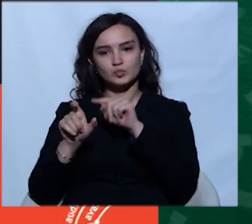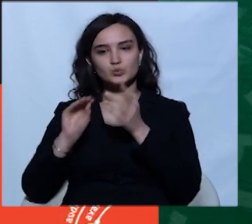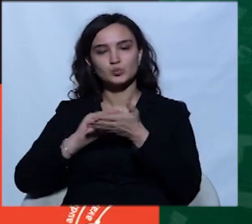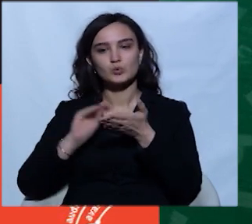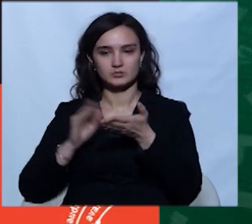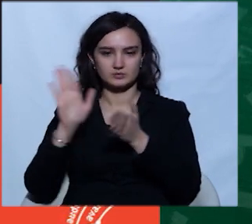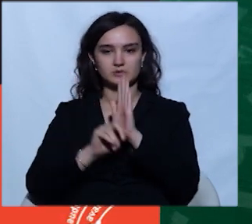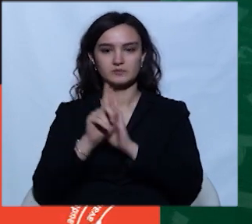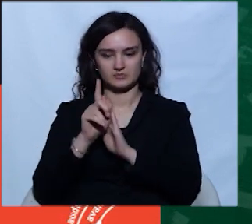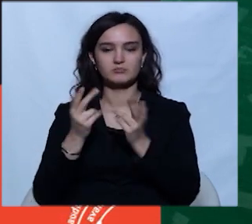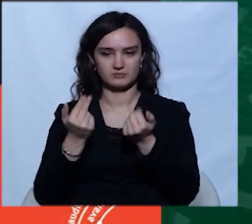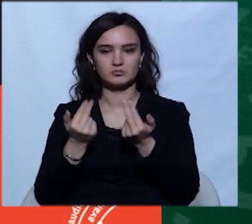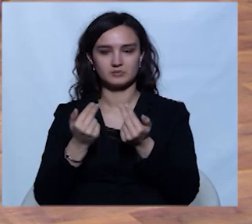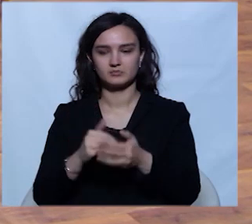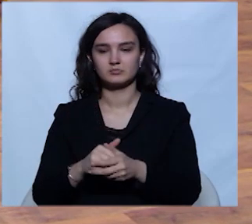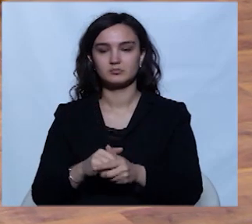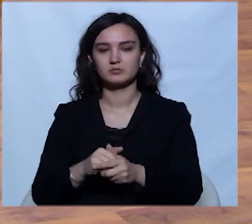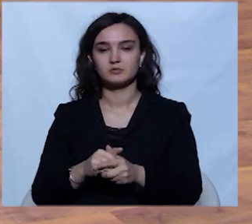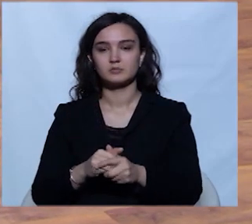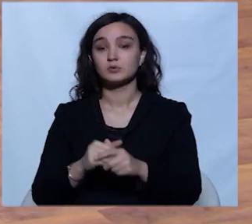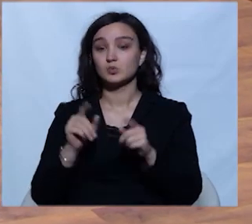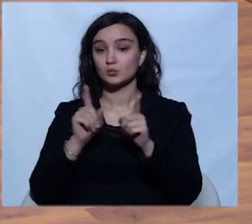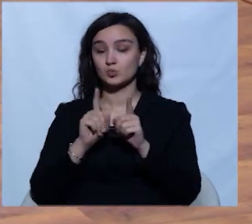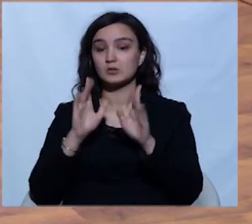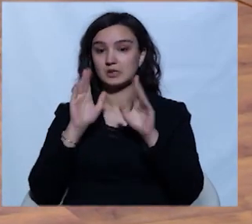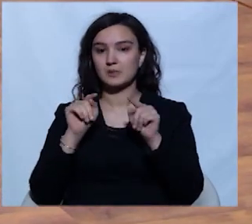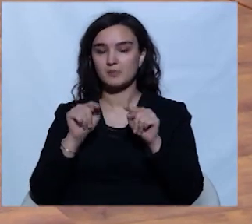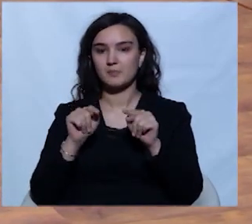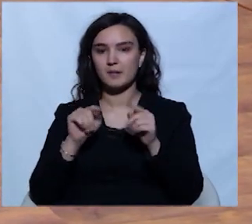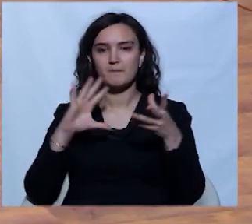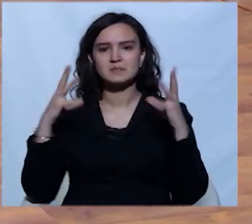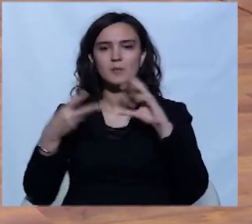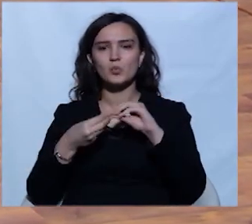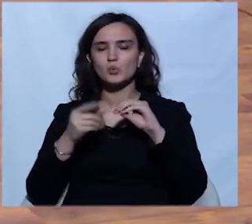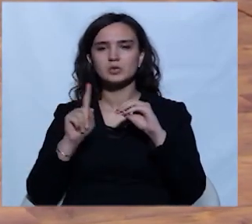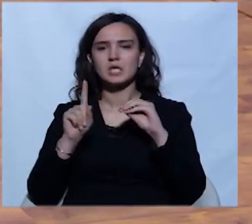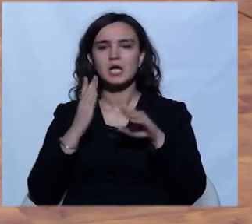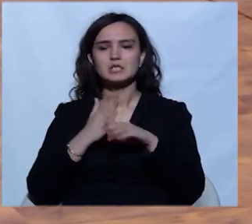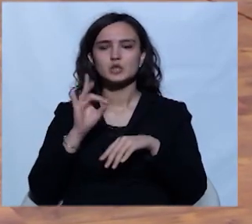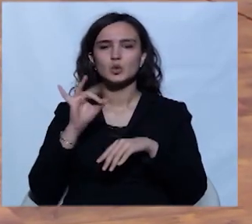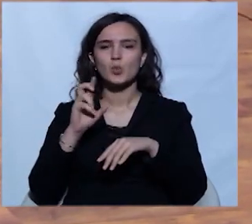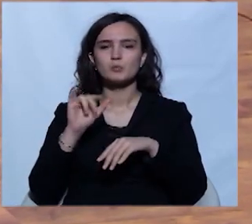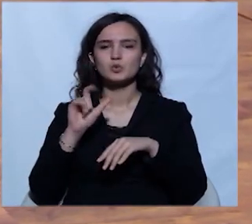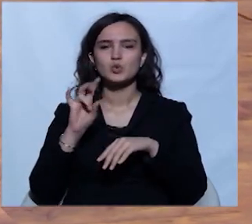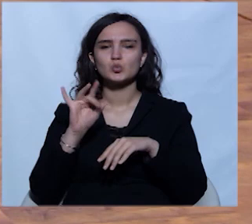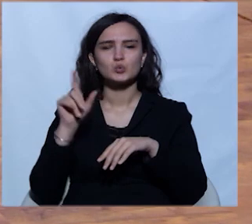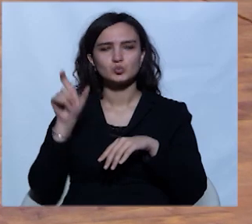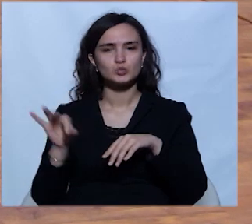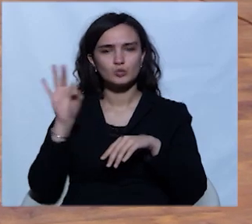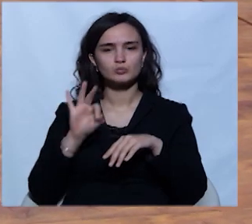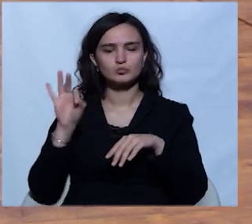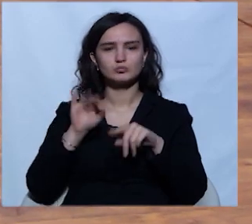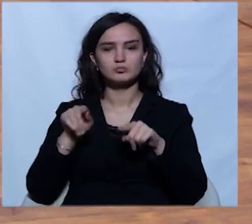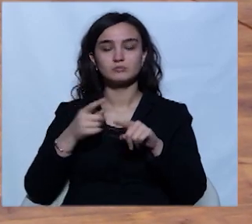start. Definitely. Then we'll get into the summary. What is Robinson Crusoe all about?